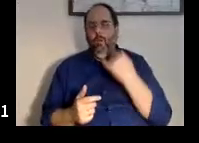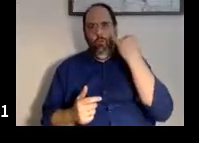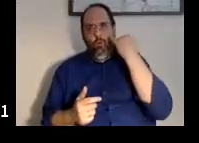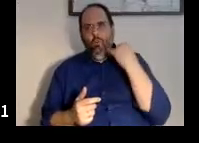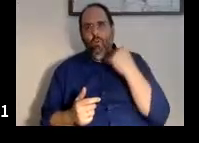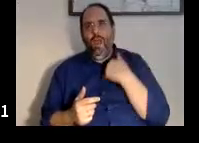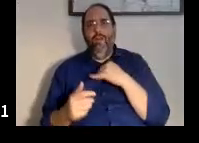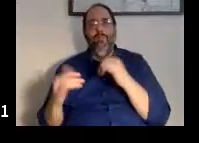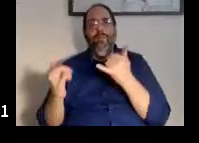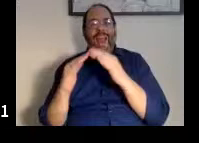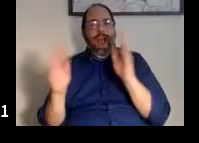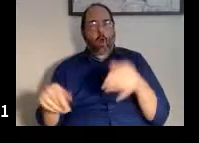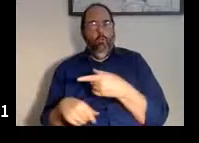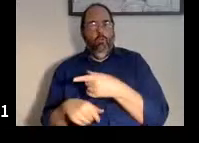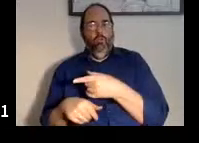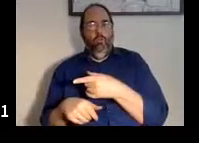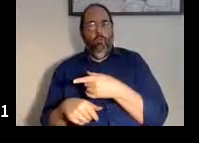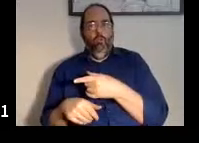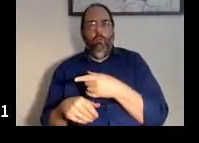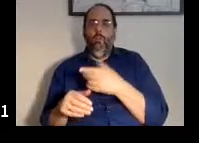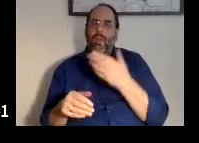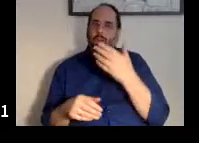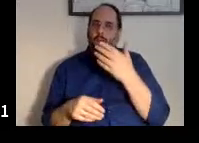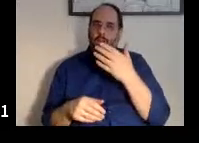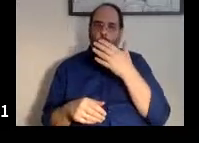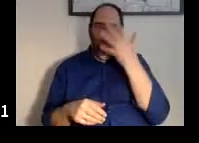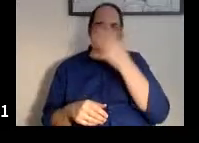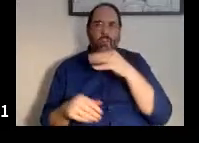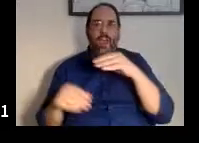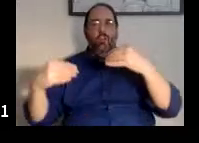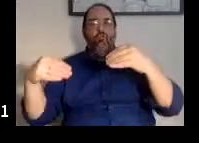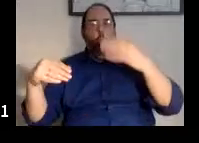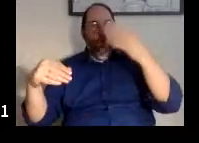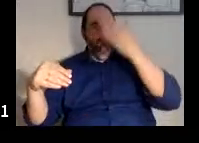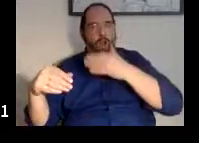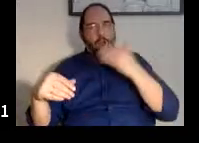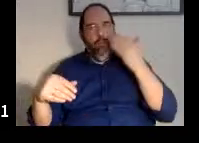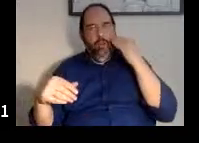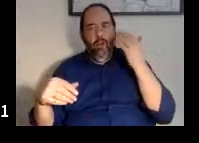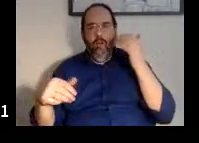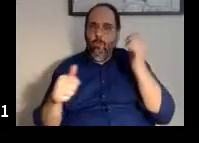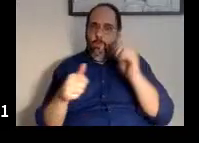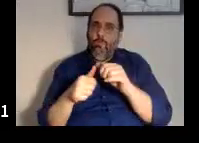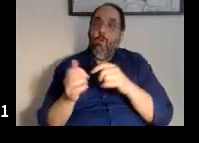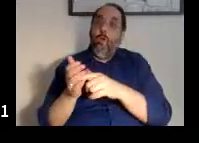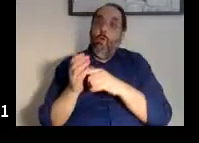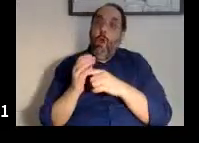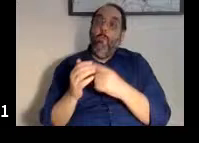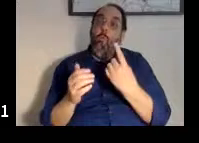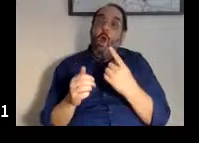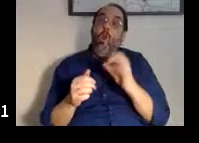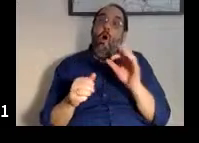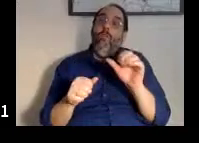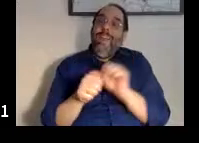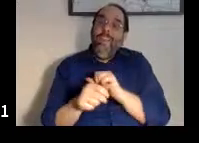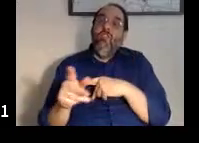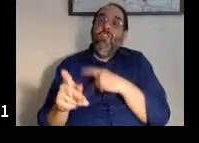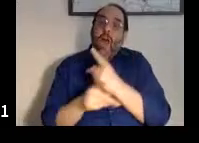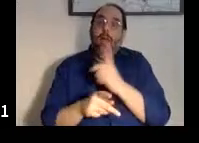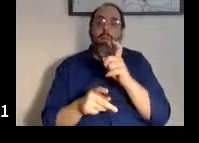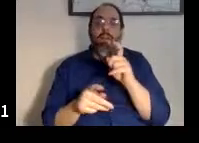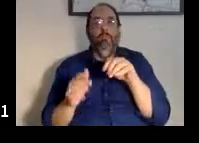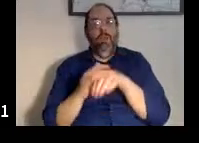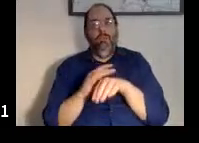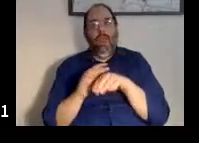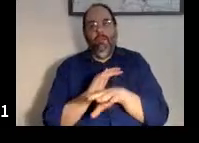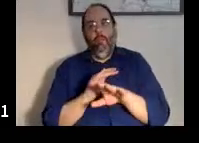play houses, a lot of storefront type of things. Remember that requirement is one of each type would